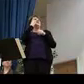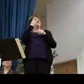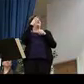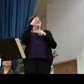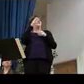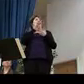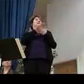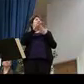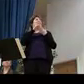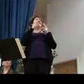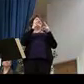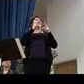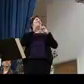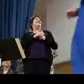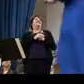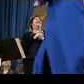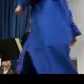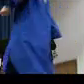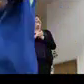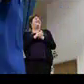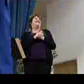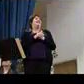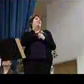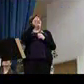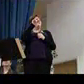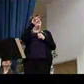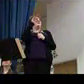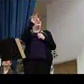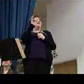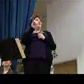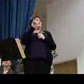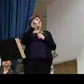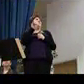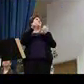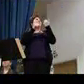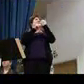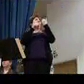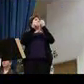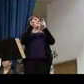Kirby Boston, Associate of Applied Science, Dental Hygiene.